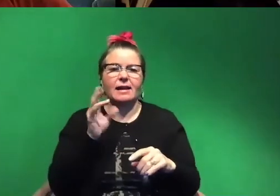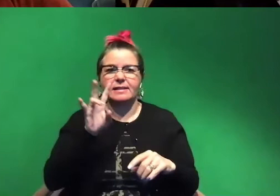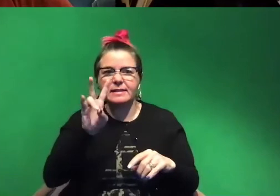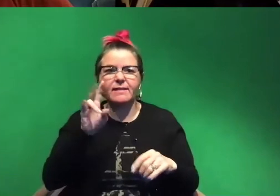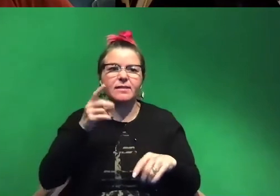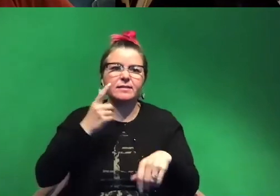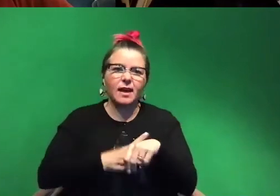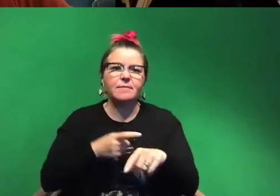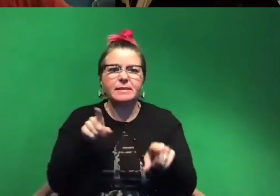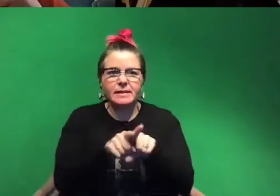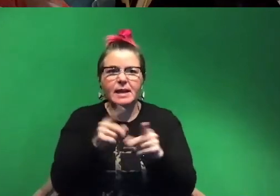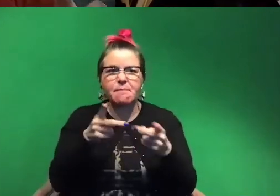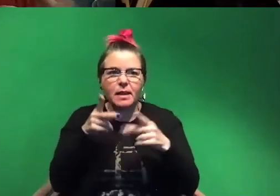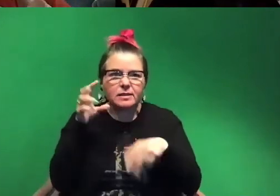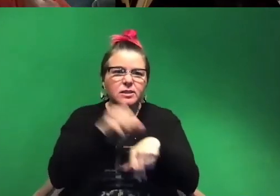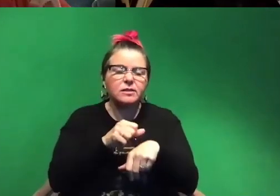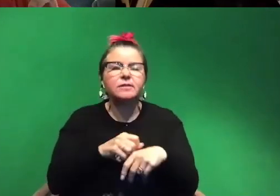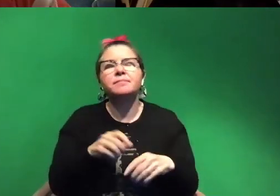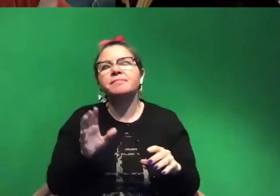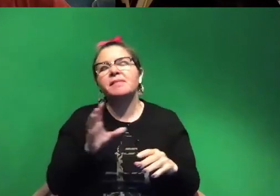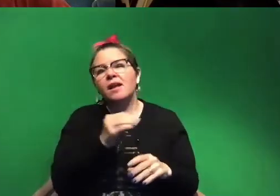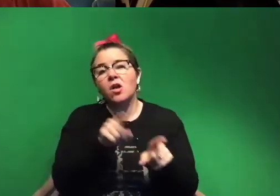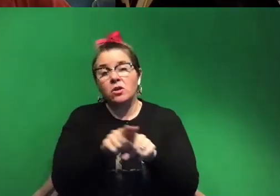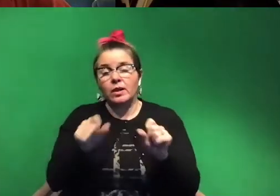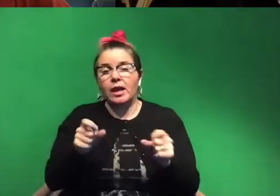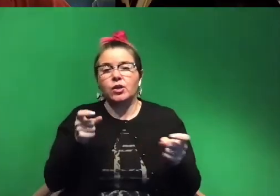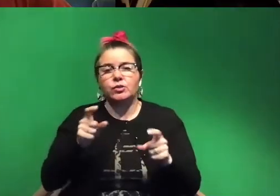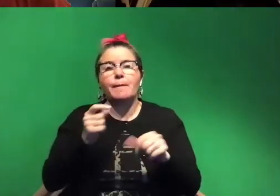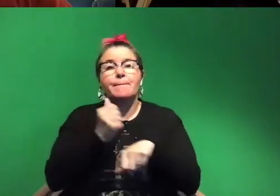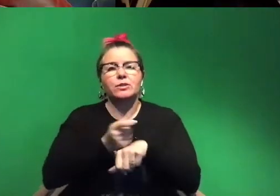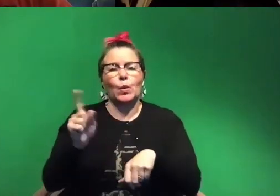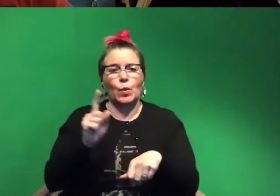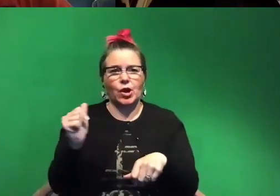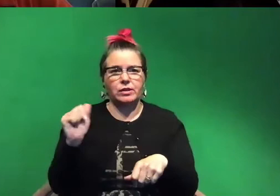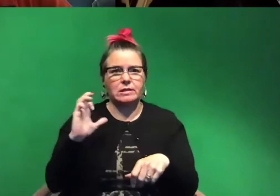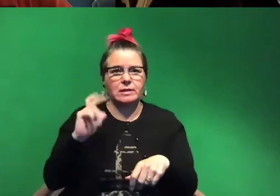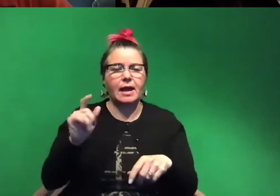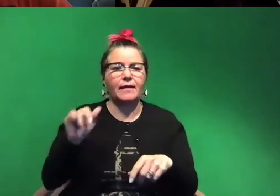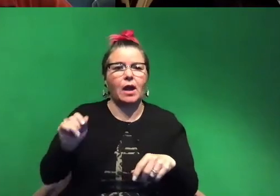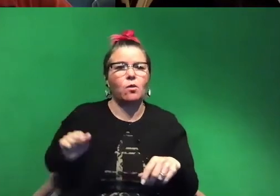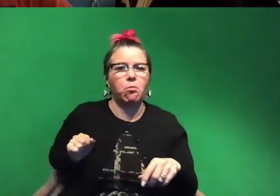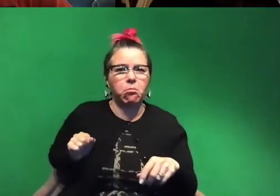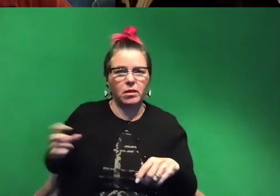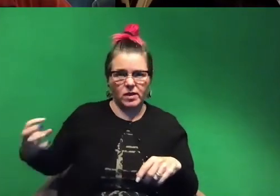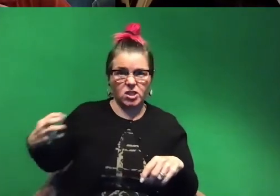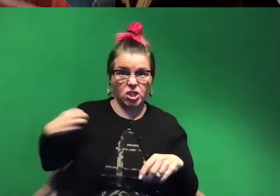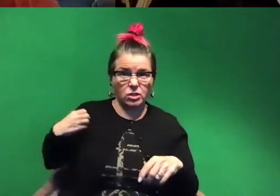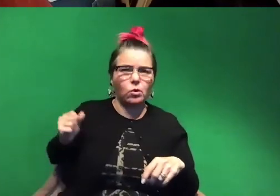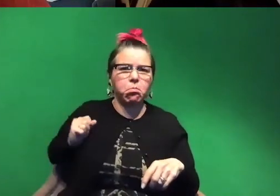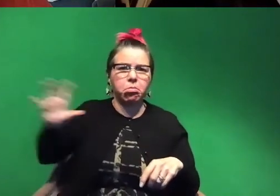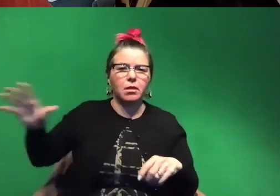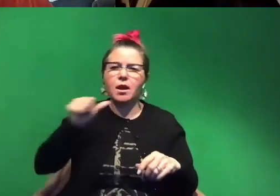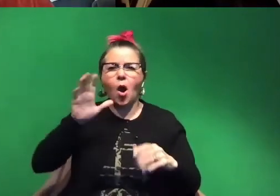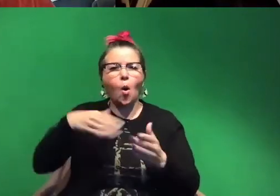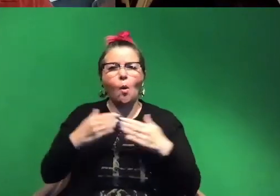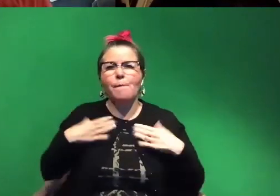spot. And they can control, so based off of where they're attacked, that's where they'll release the slime from. It's not a whole